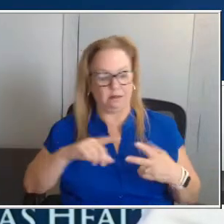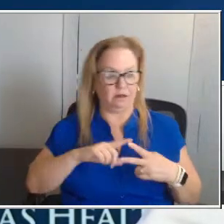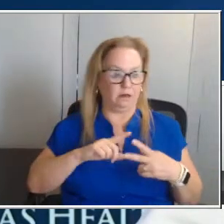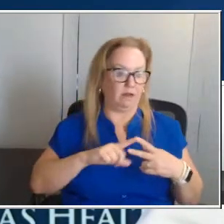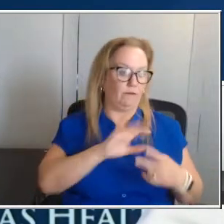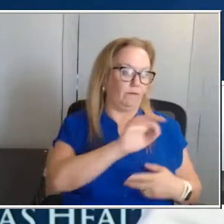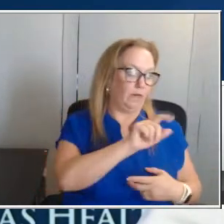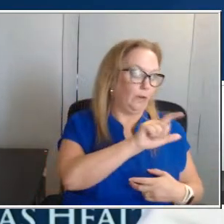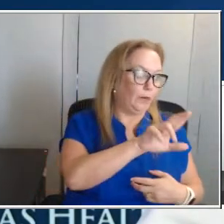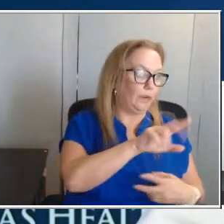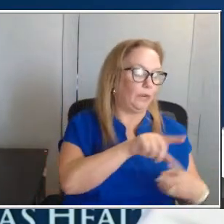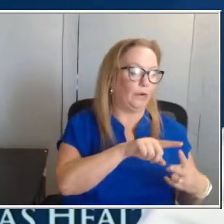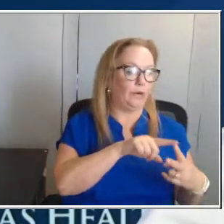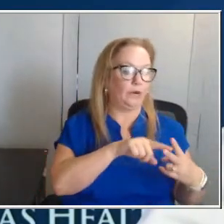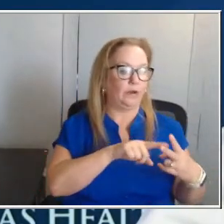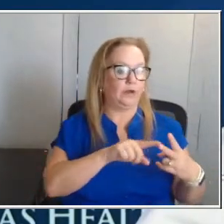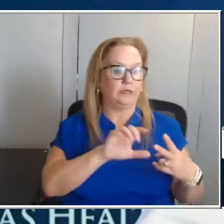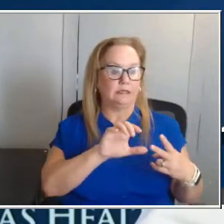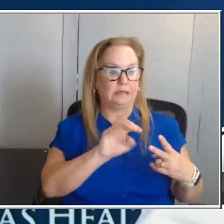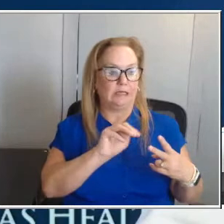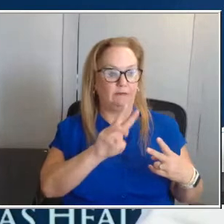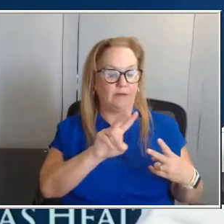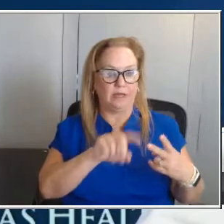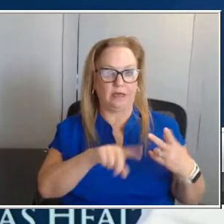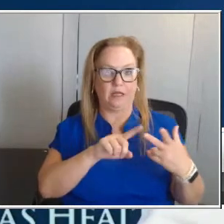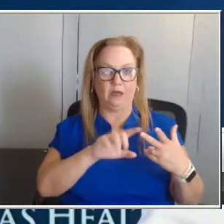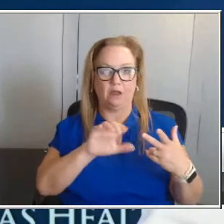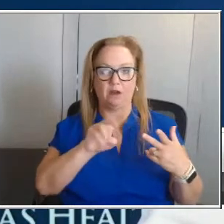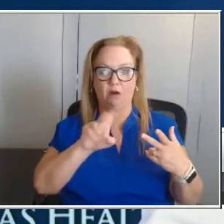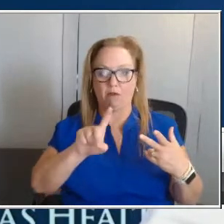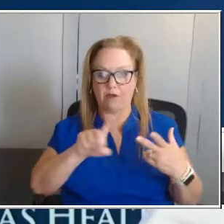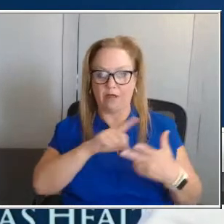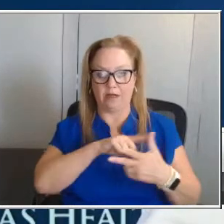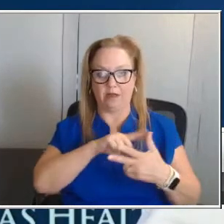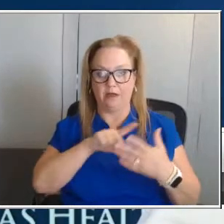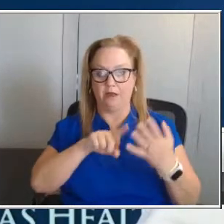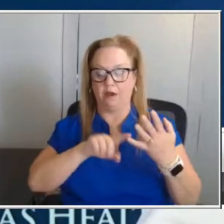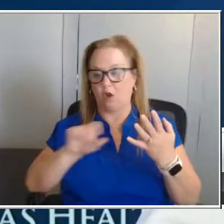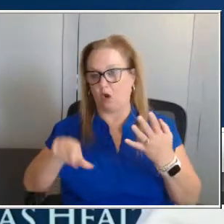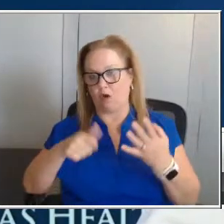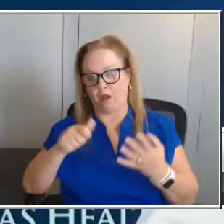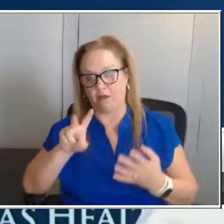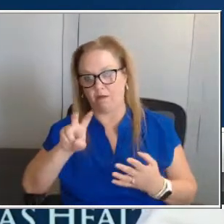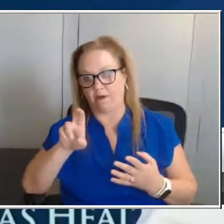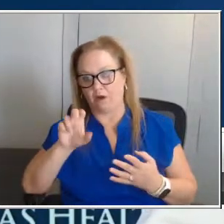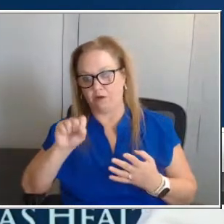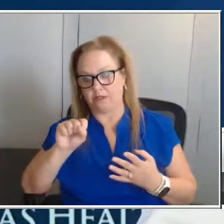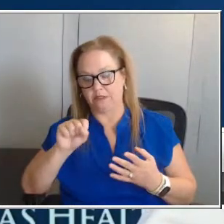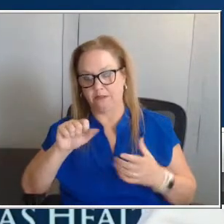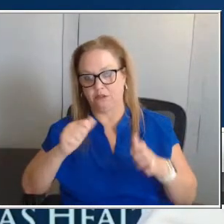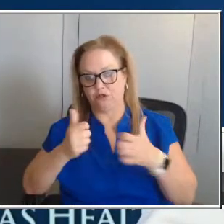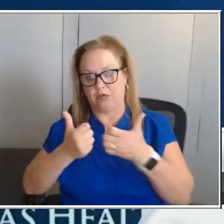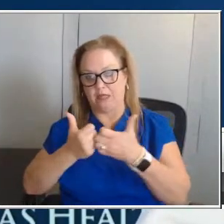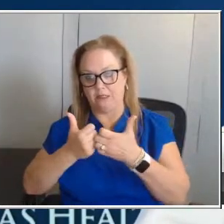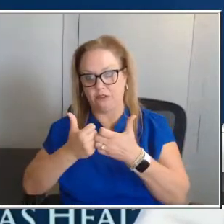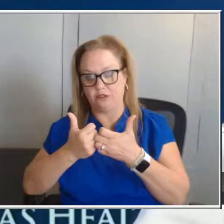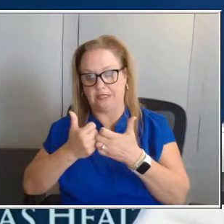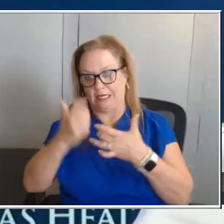influenza, CMV, SARS-CoV-2, or some other viral challenge or some other viral